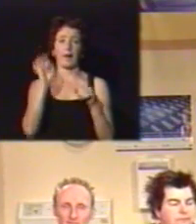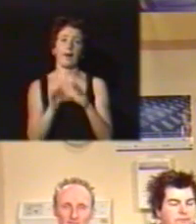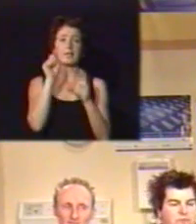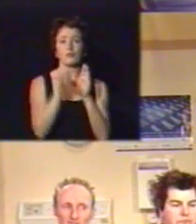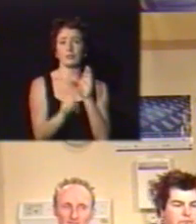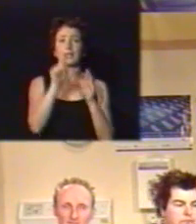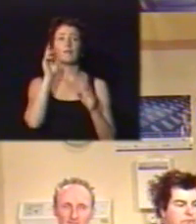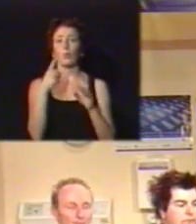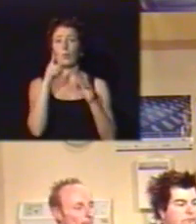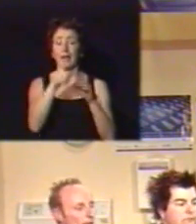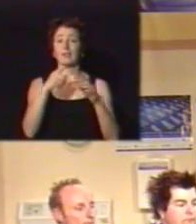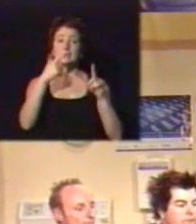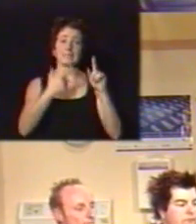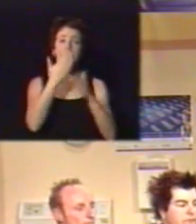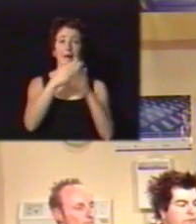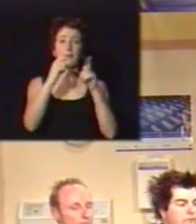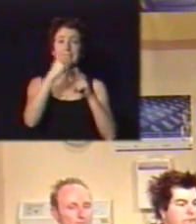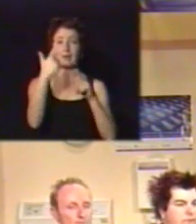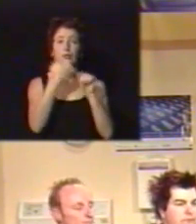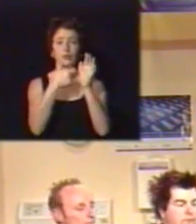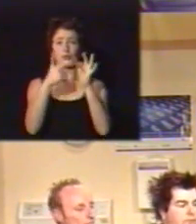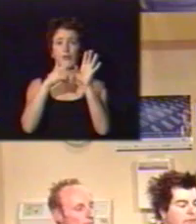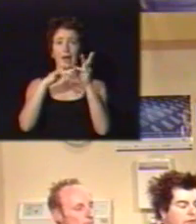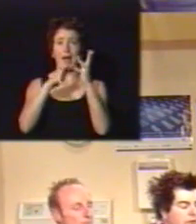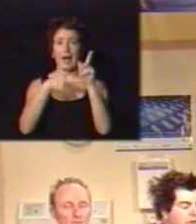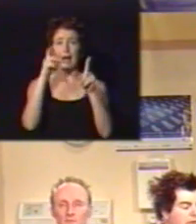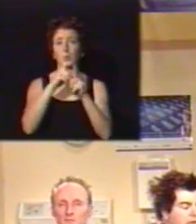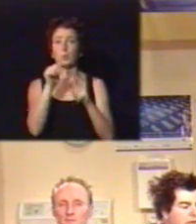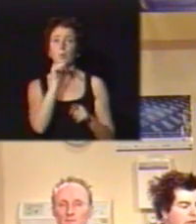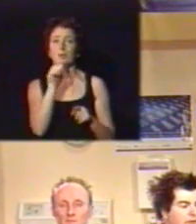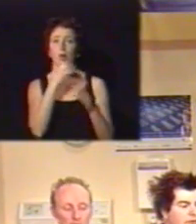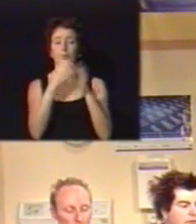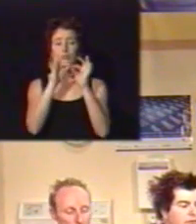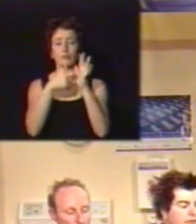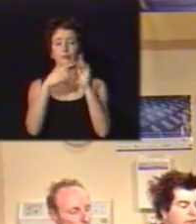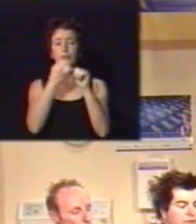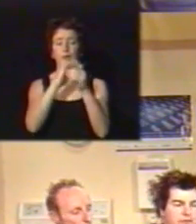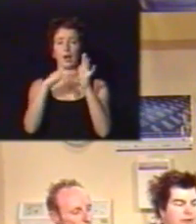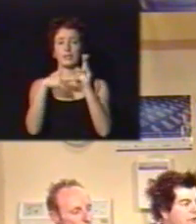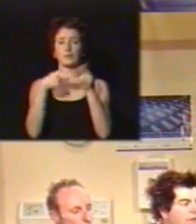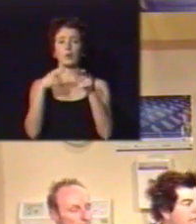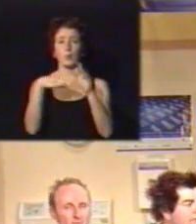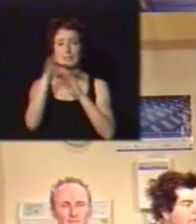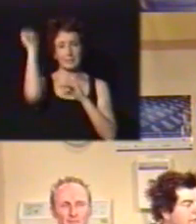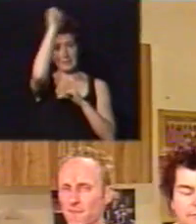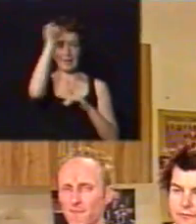the donation. The time is at 7:30 at the Greyhound Hotel, which is on Brighton Road in St Kilda. It'll be so much